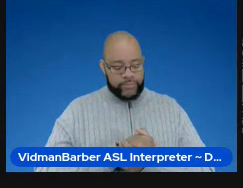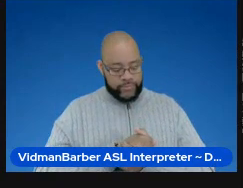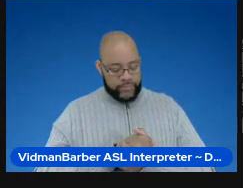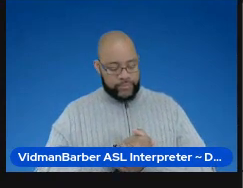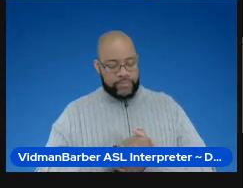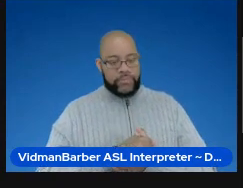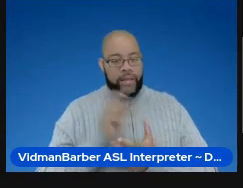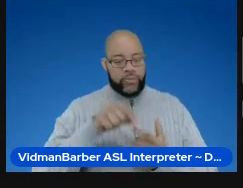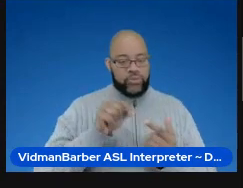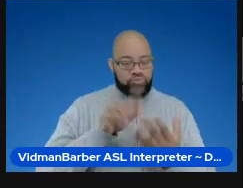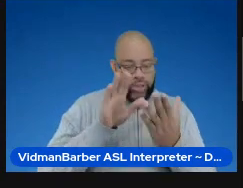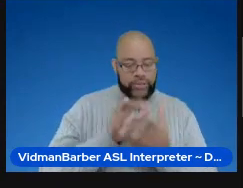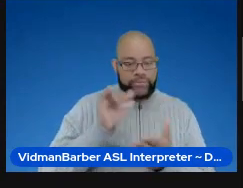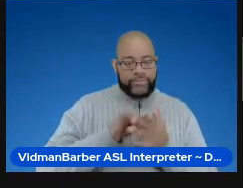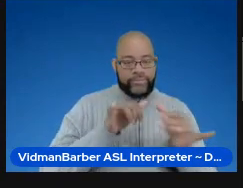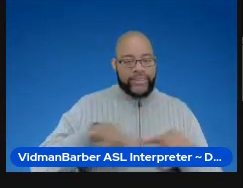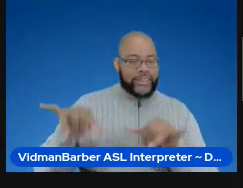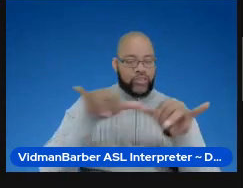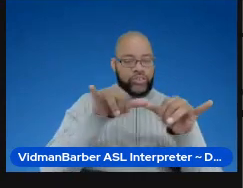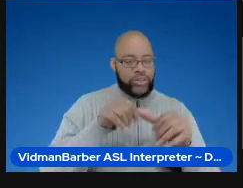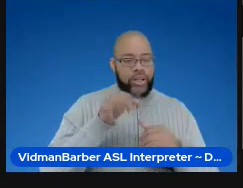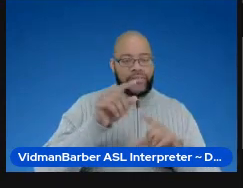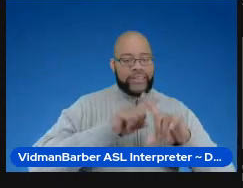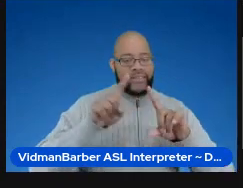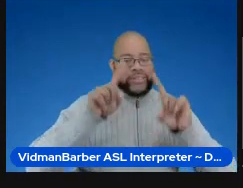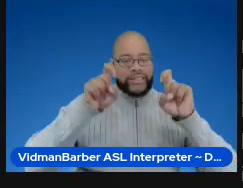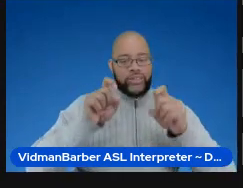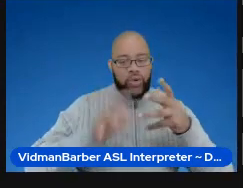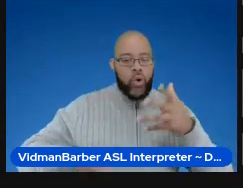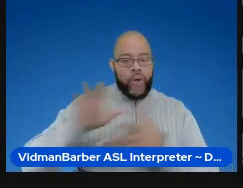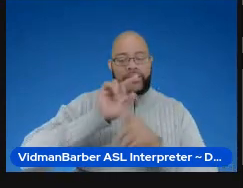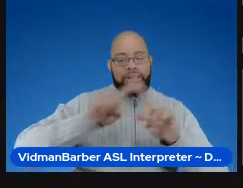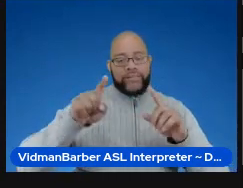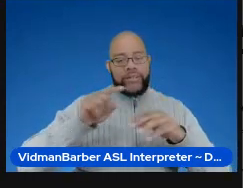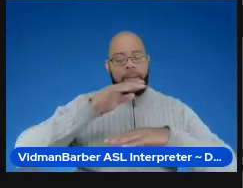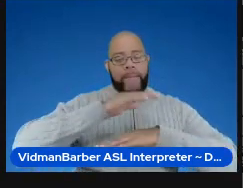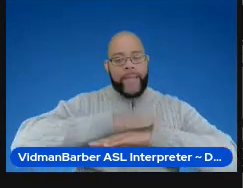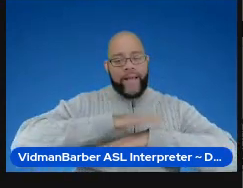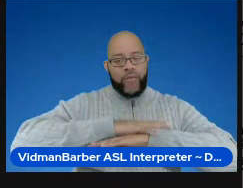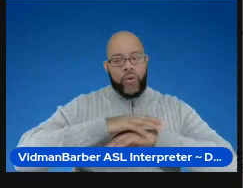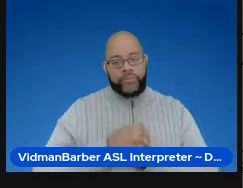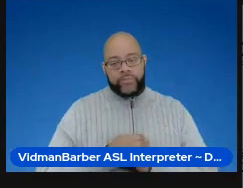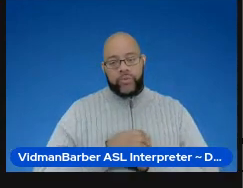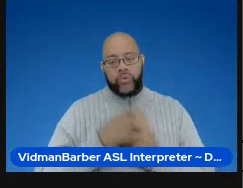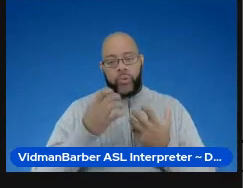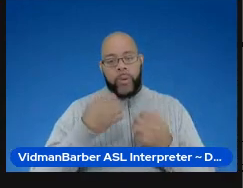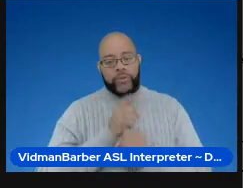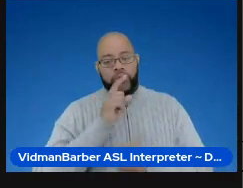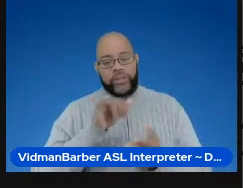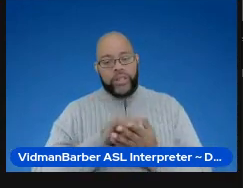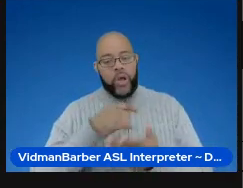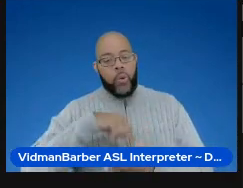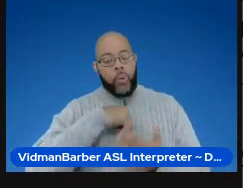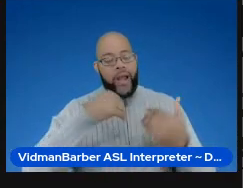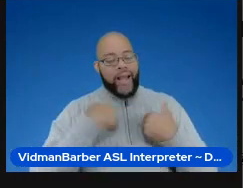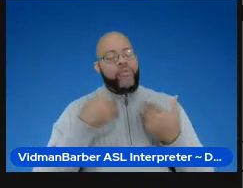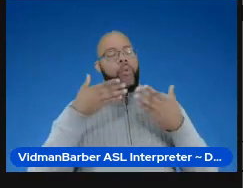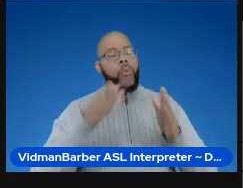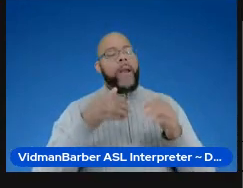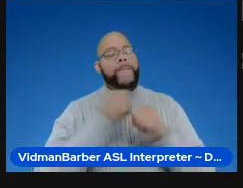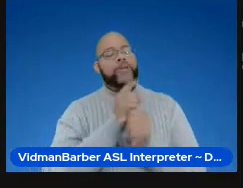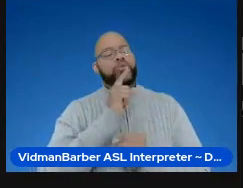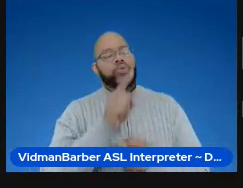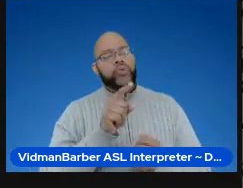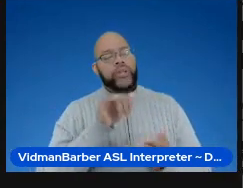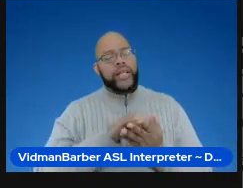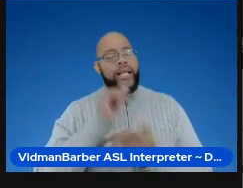we had to address is the standardization of different tests across different platforms. So we want to make sure that we have a way of making sure